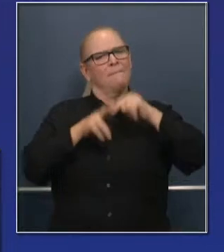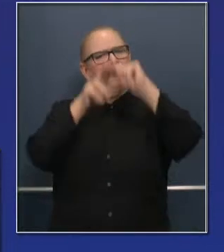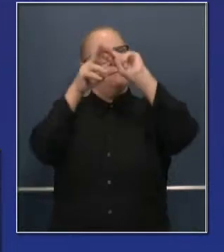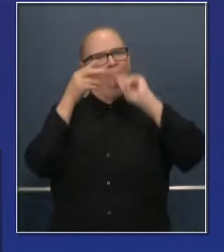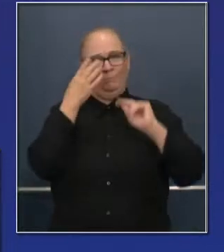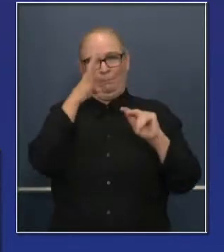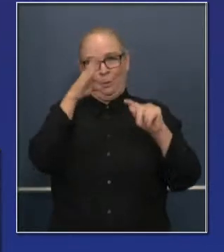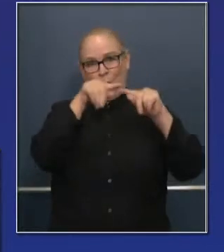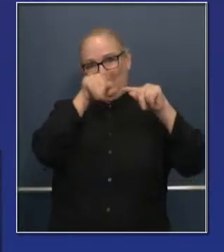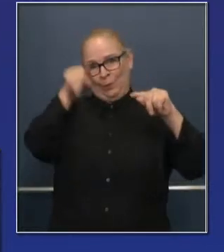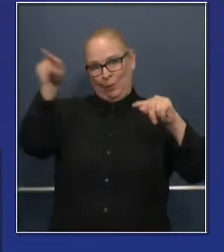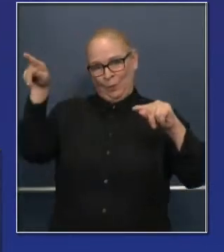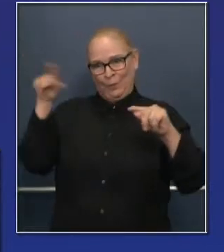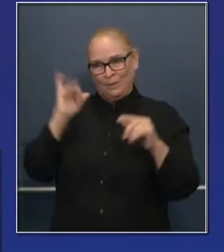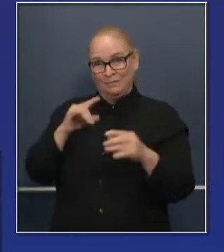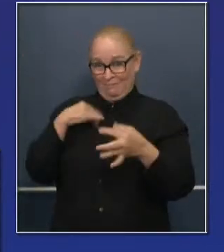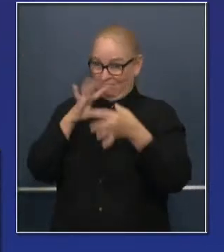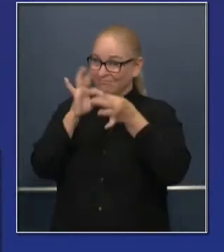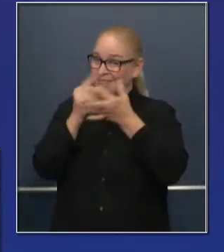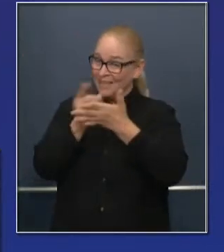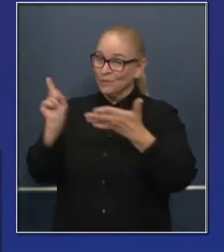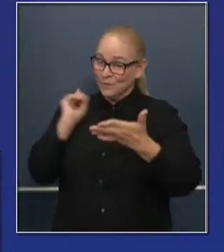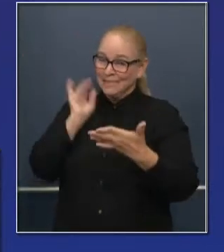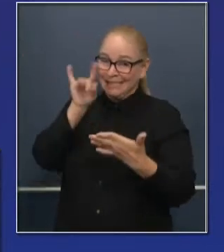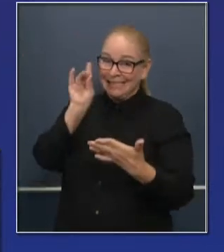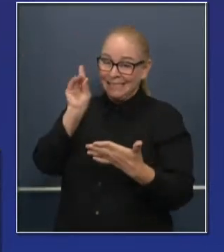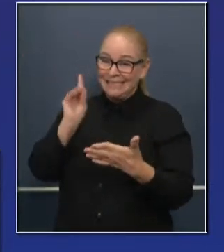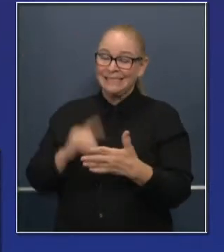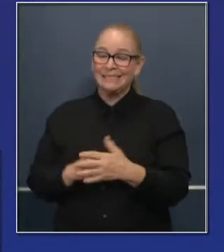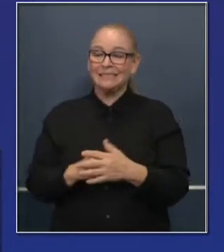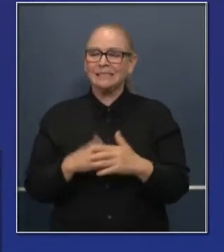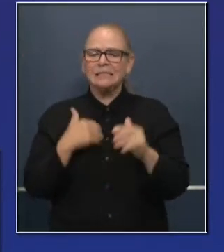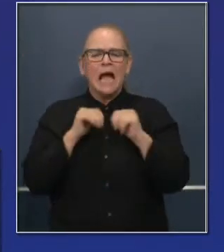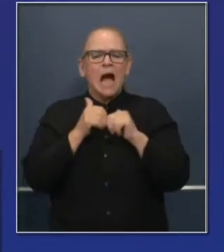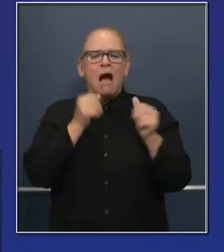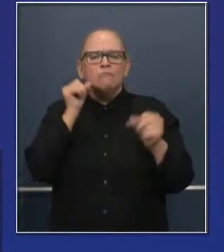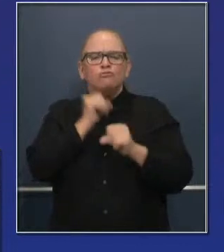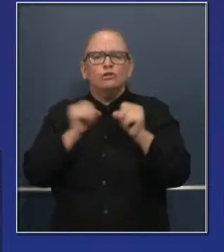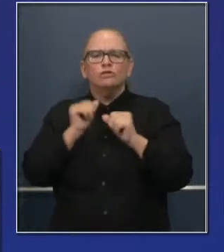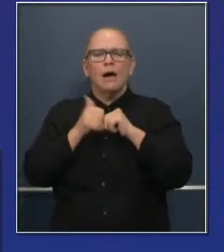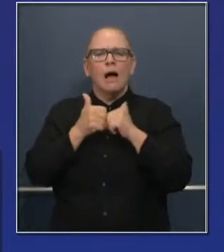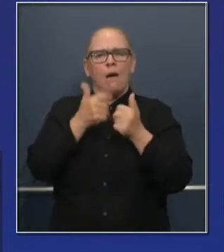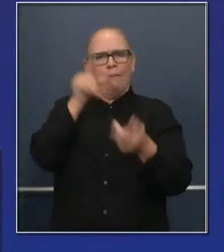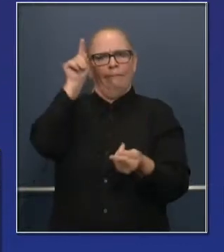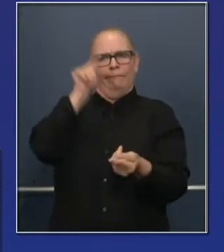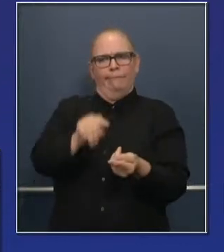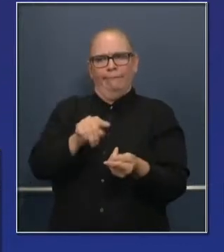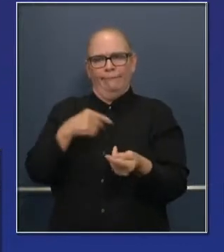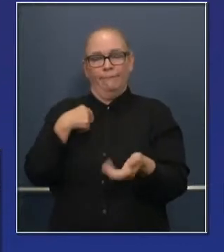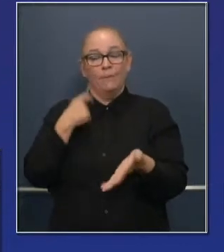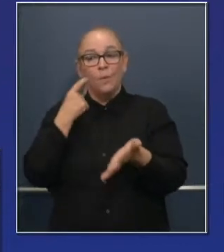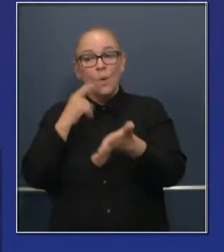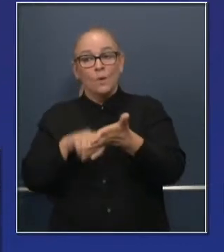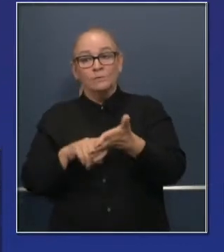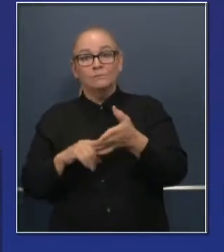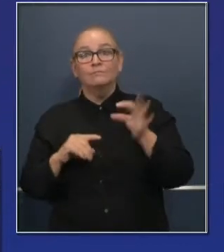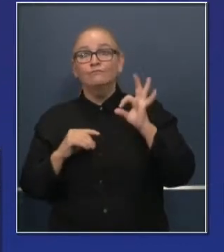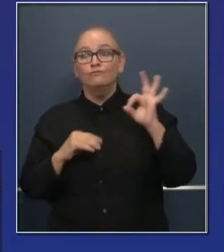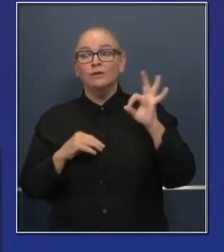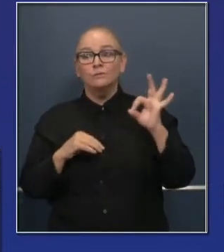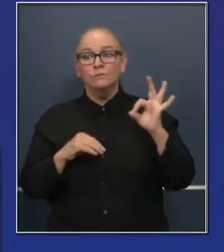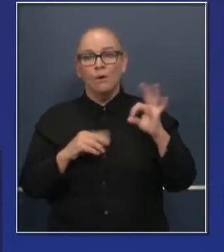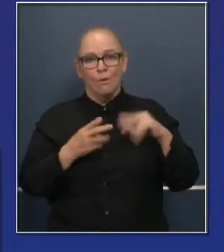some announcements about our interventions in Central Valley that we saw positivity rates on the lower end in Fresno at the time